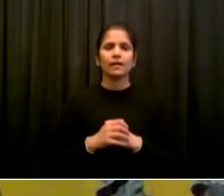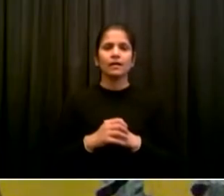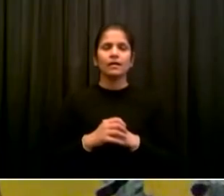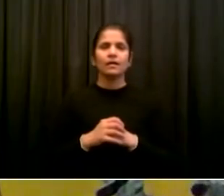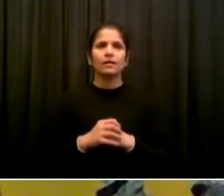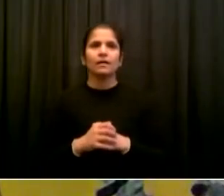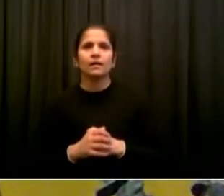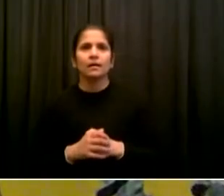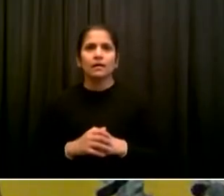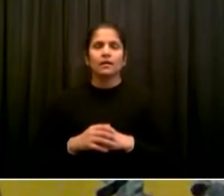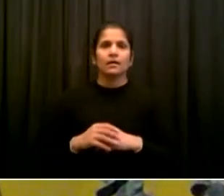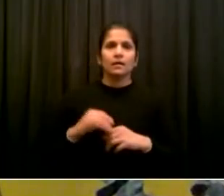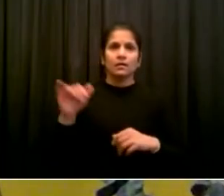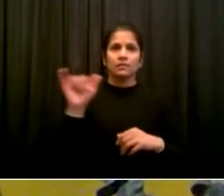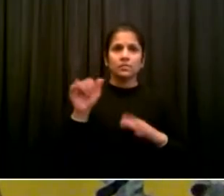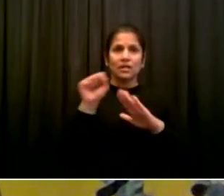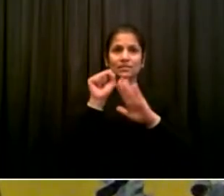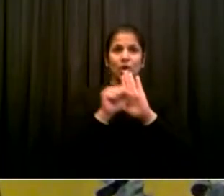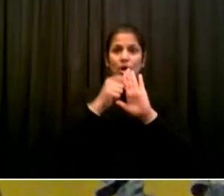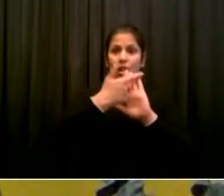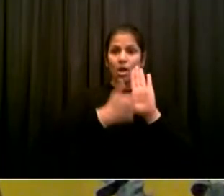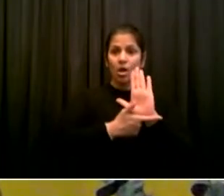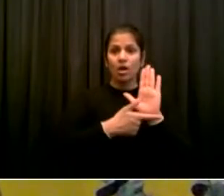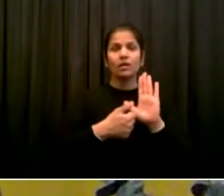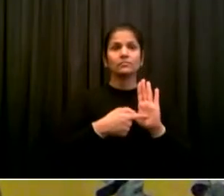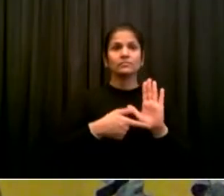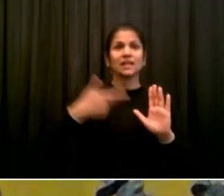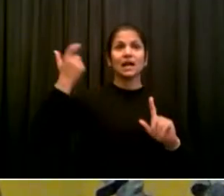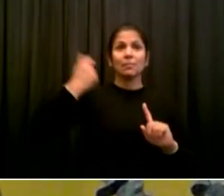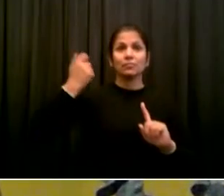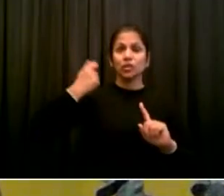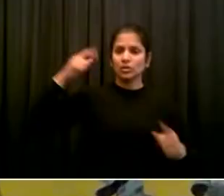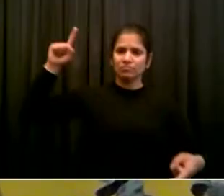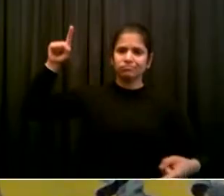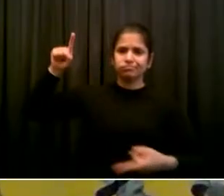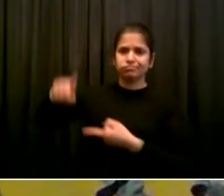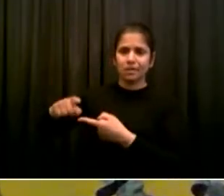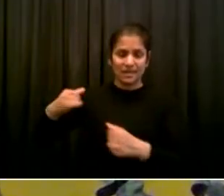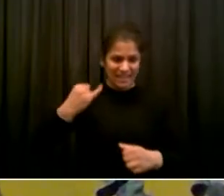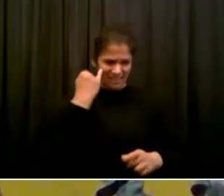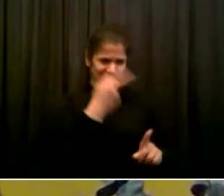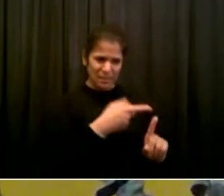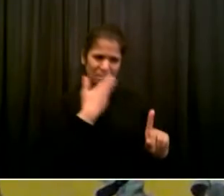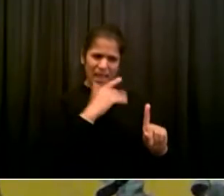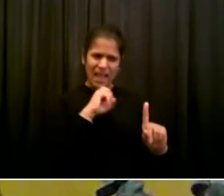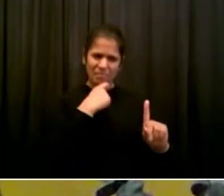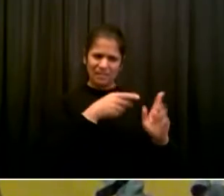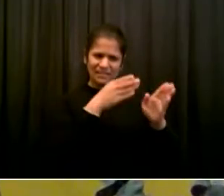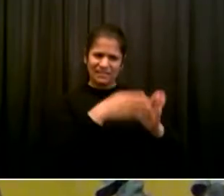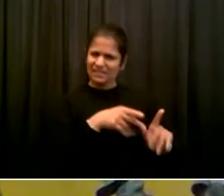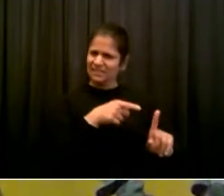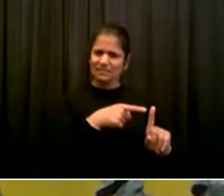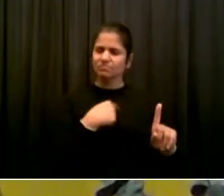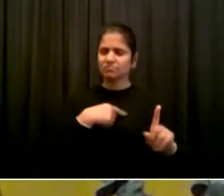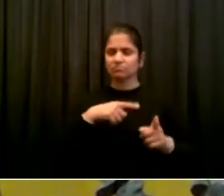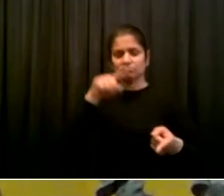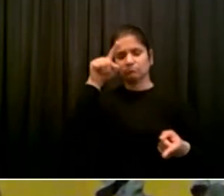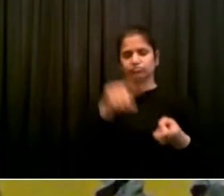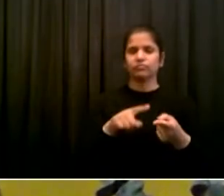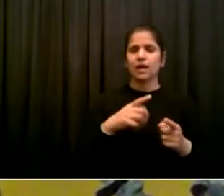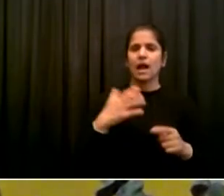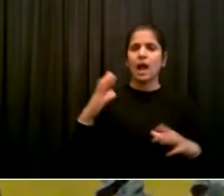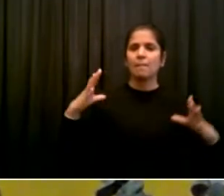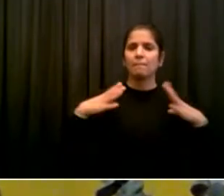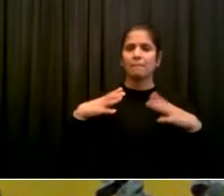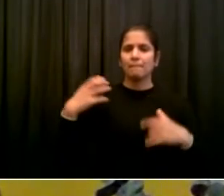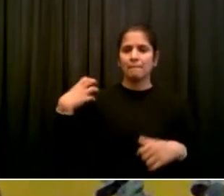or reduction is possible in the most egregious cases of police misconduct. And lastly, there is an effort to